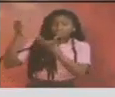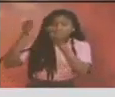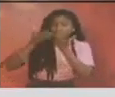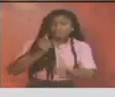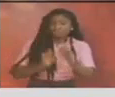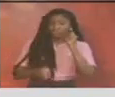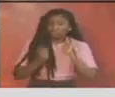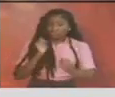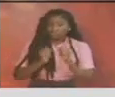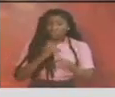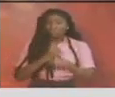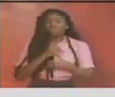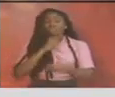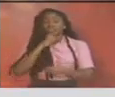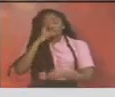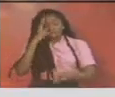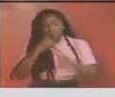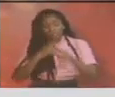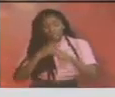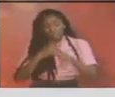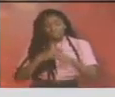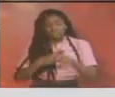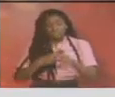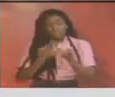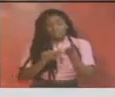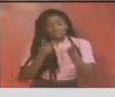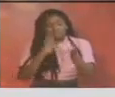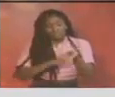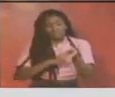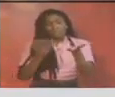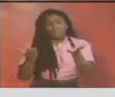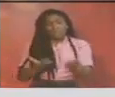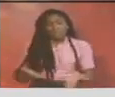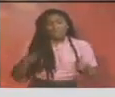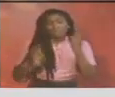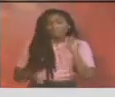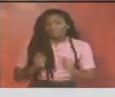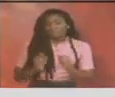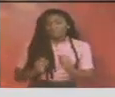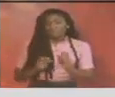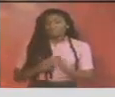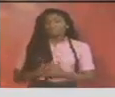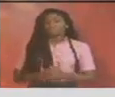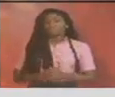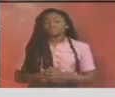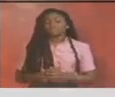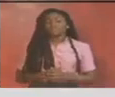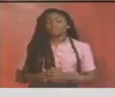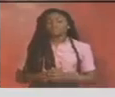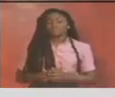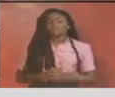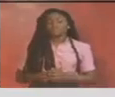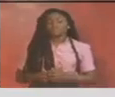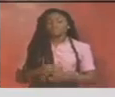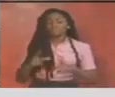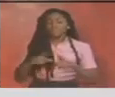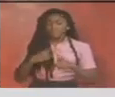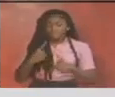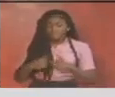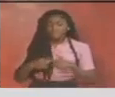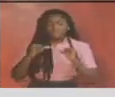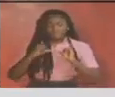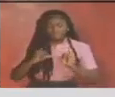vaccines, they would not get a direct application from an importer. However, the process of assessment and review would still